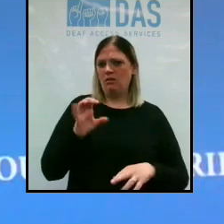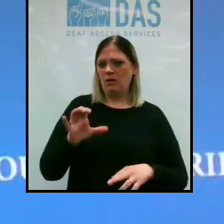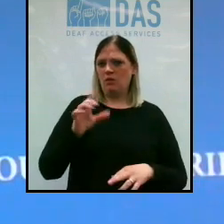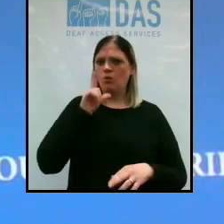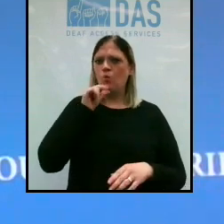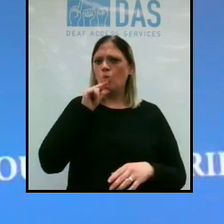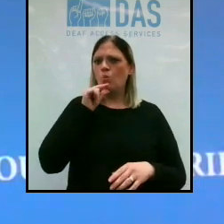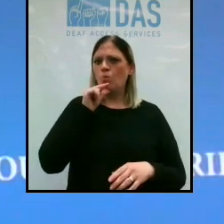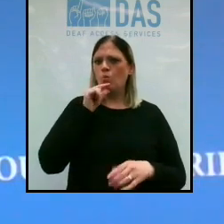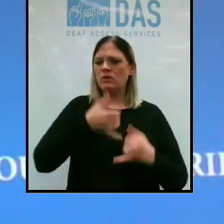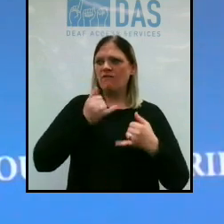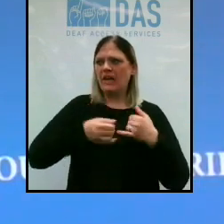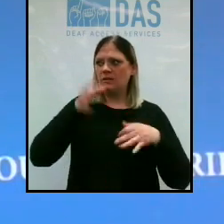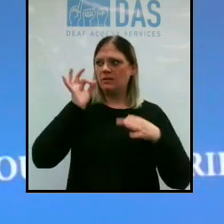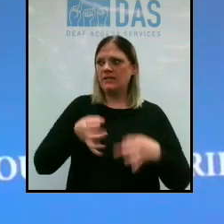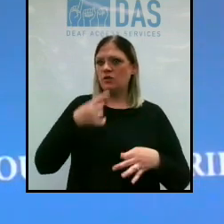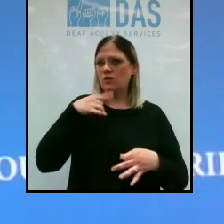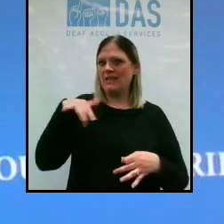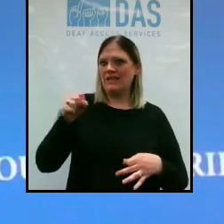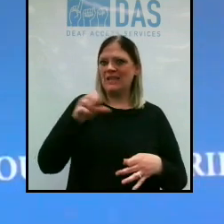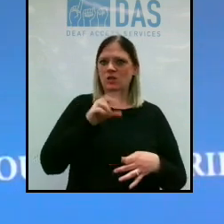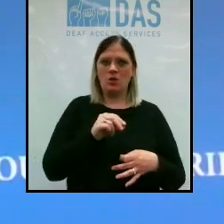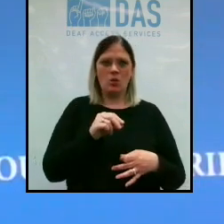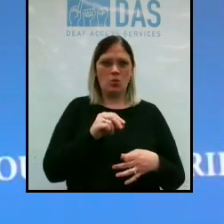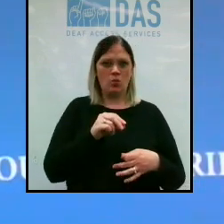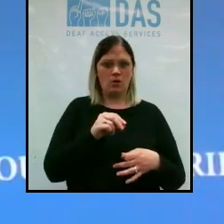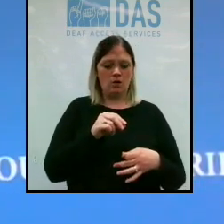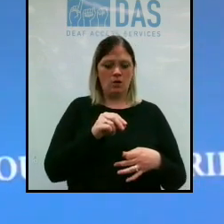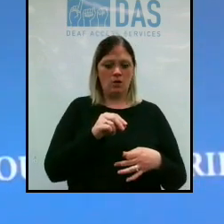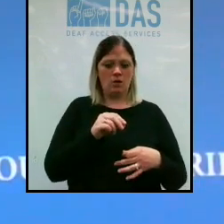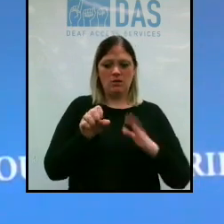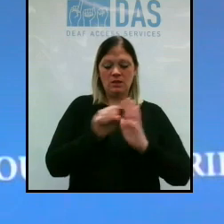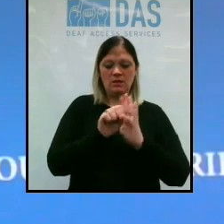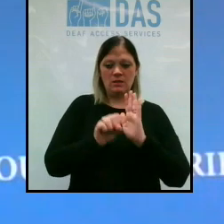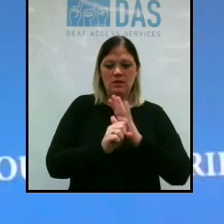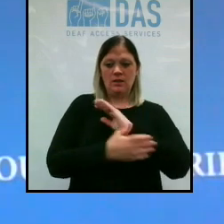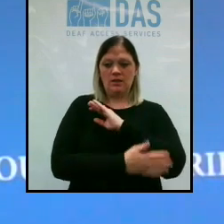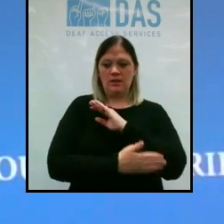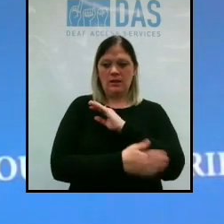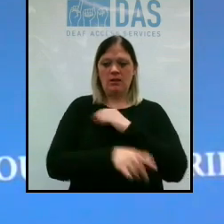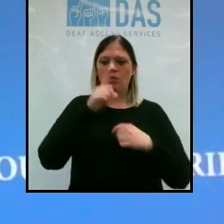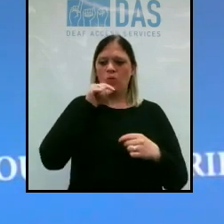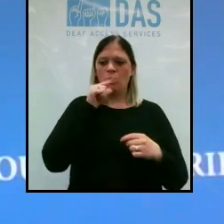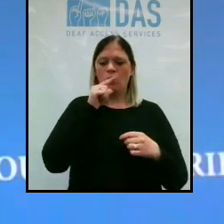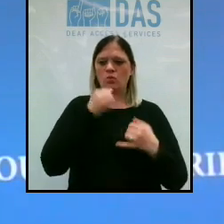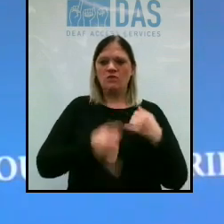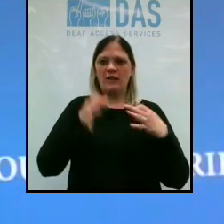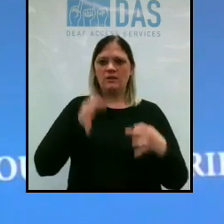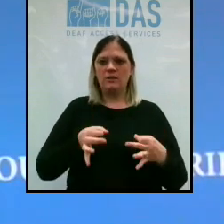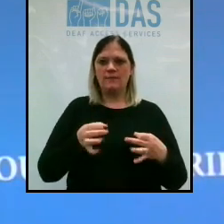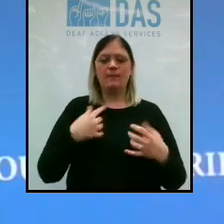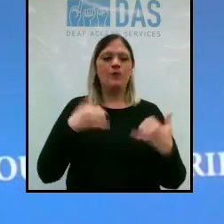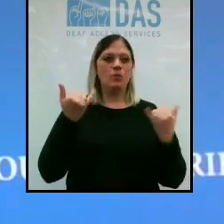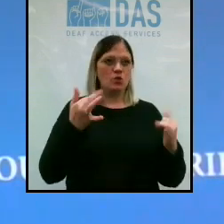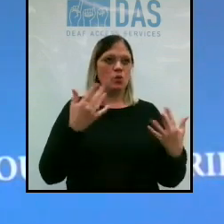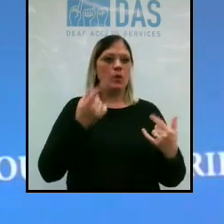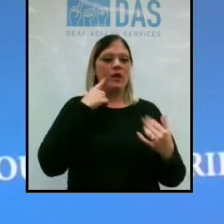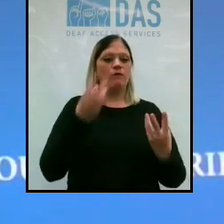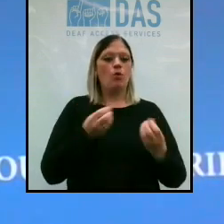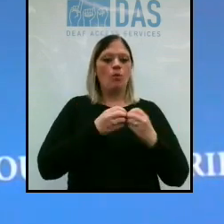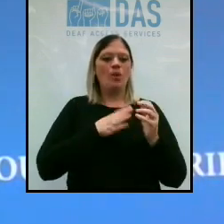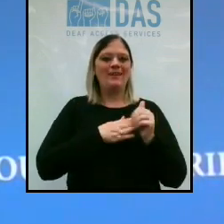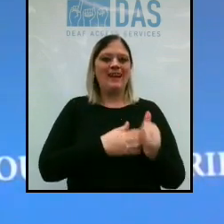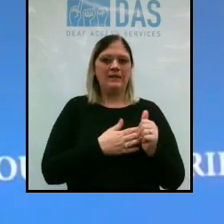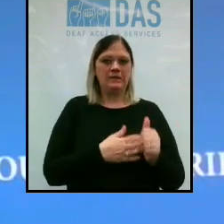have the final say to tell the Bisons yes or no? Would it be the state, the county? Who would have the final say? We're still waiting for further